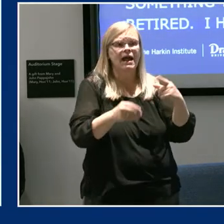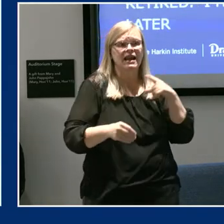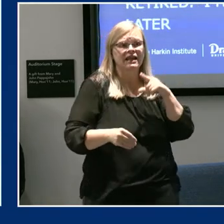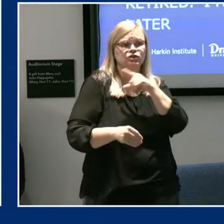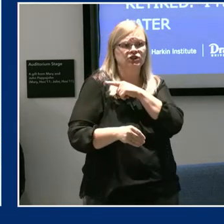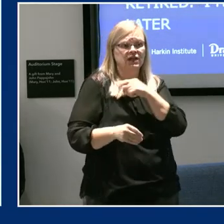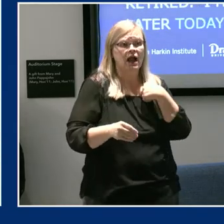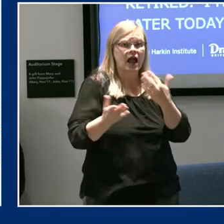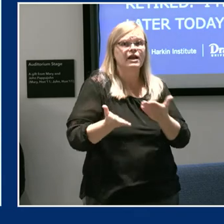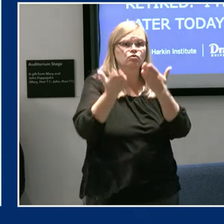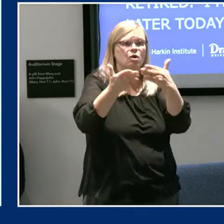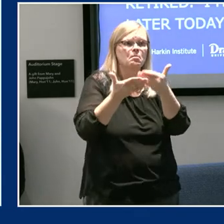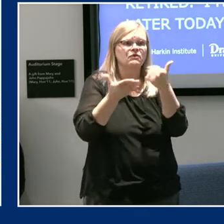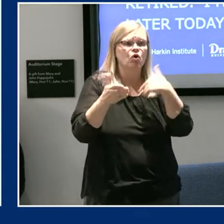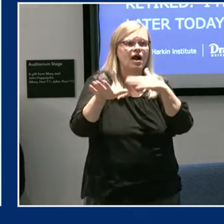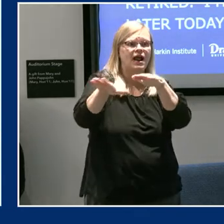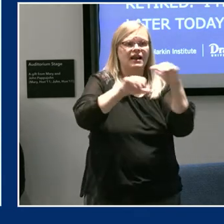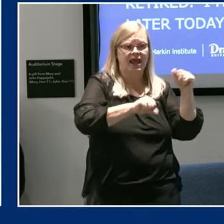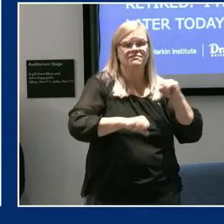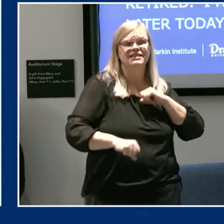I introduced before I left the Senate.